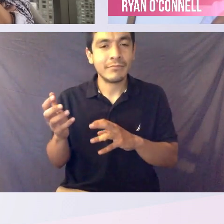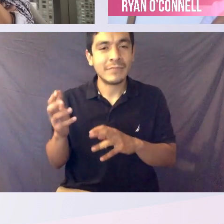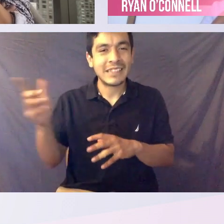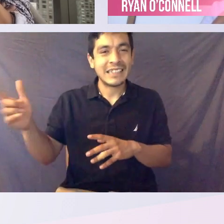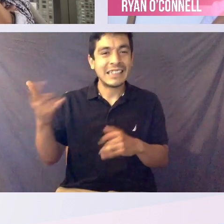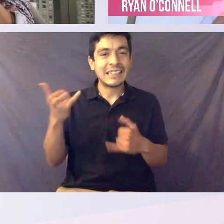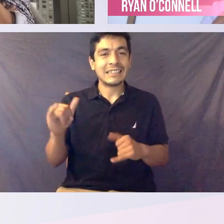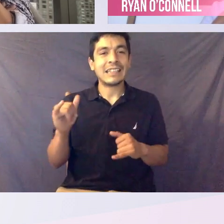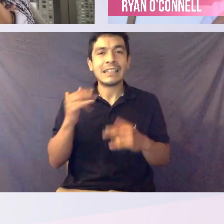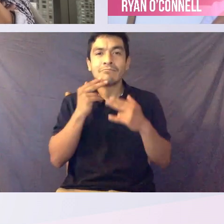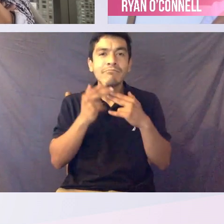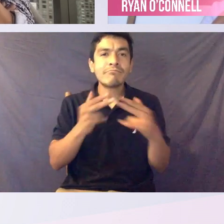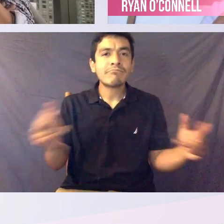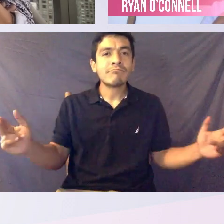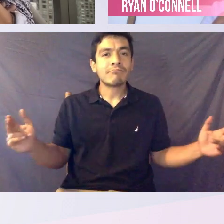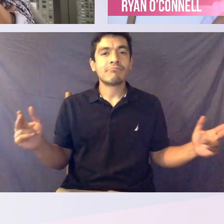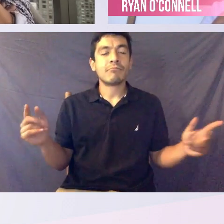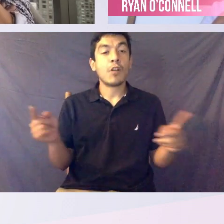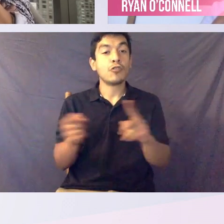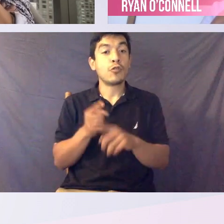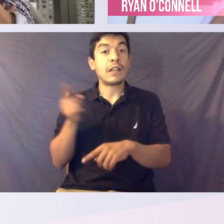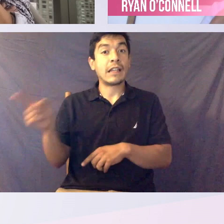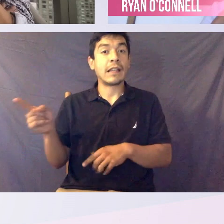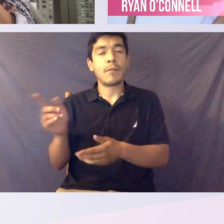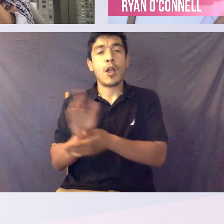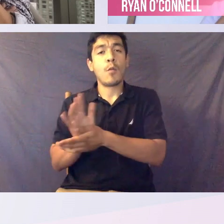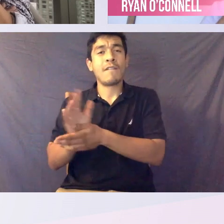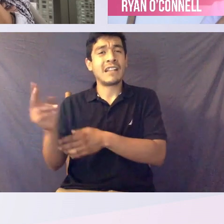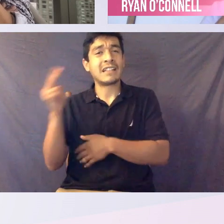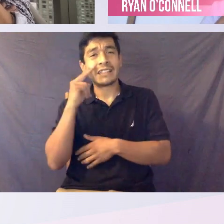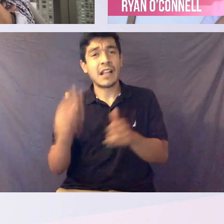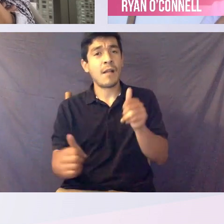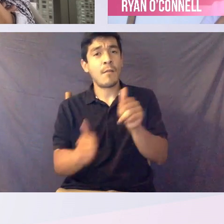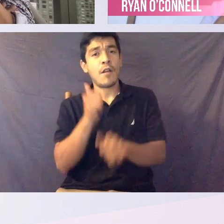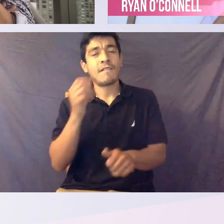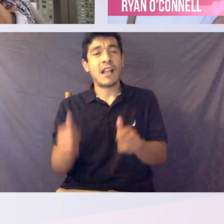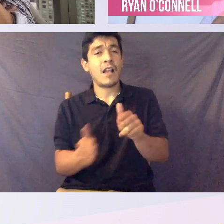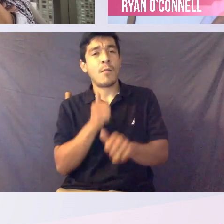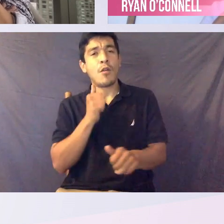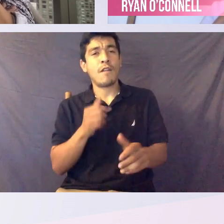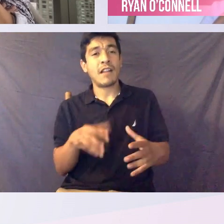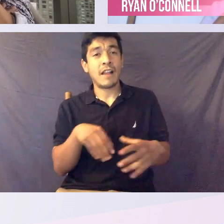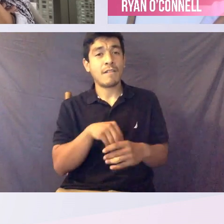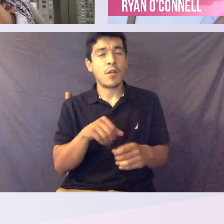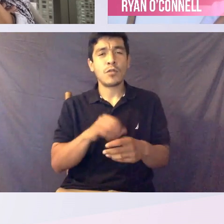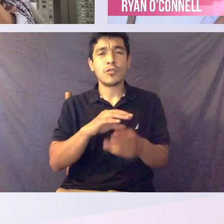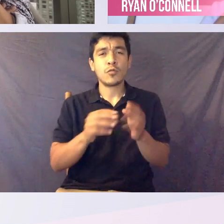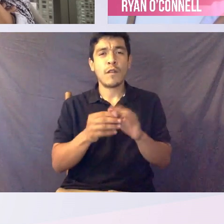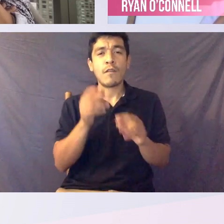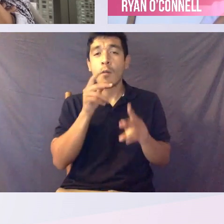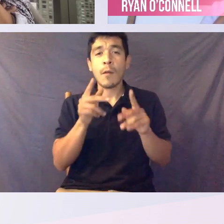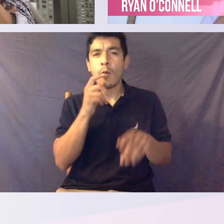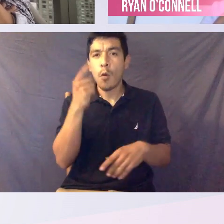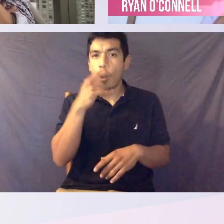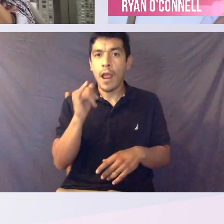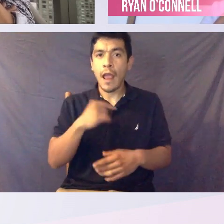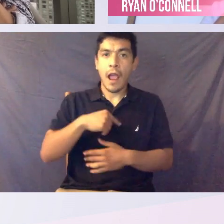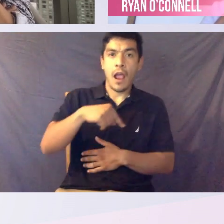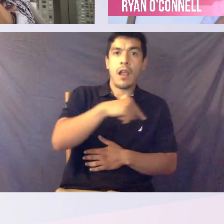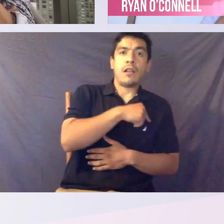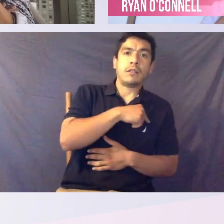not even, like to him, like the movie that he's seen the most and been most involved with was a story about people who looked like us and who